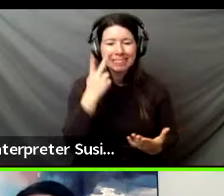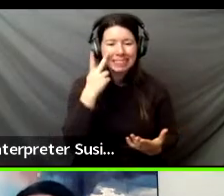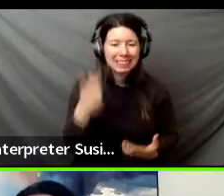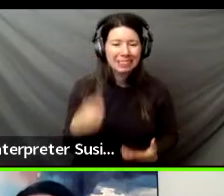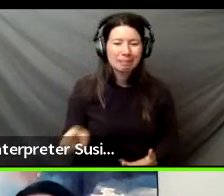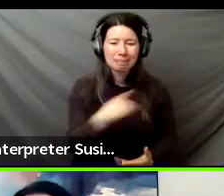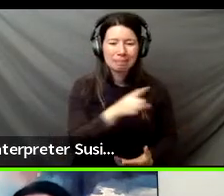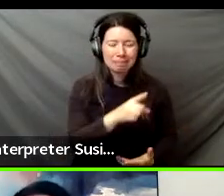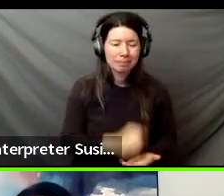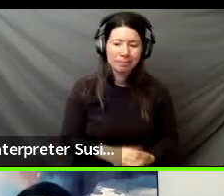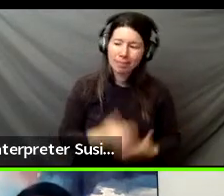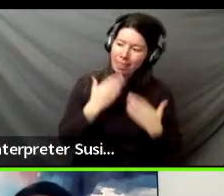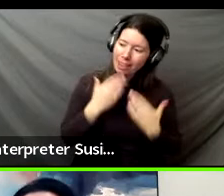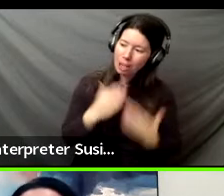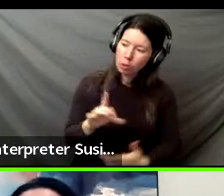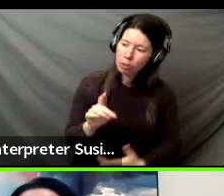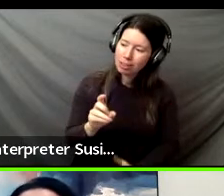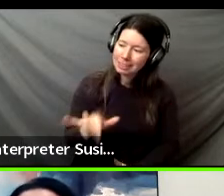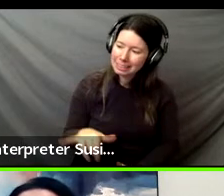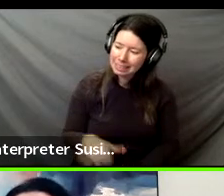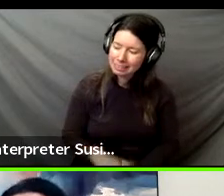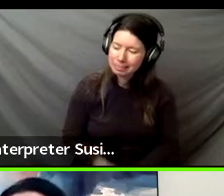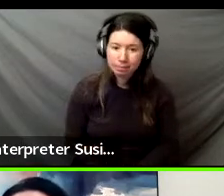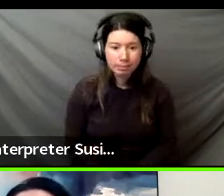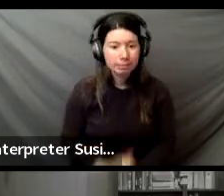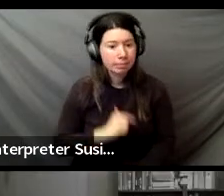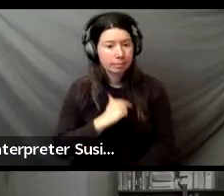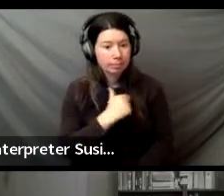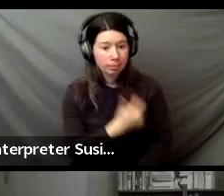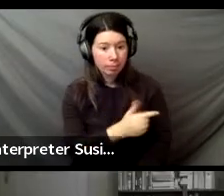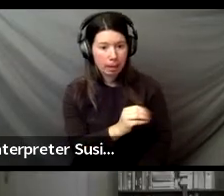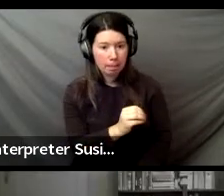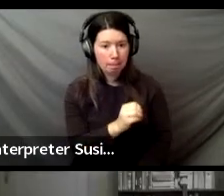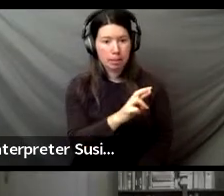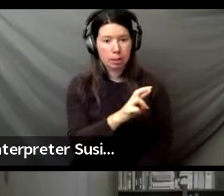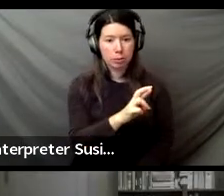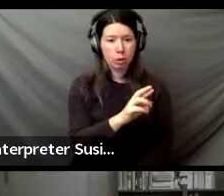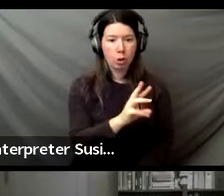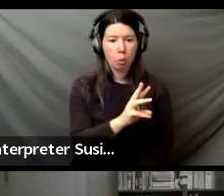Thank you, Darcy. Mr. Washington,